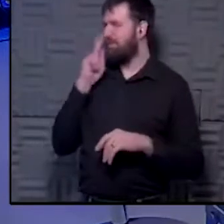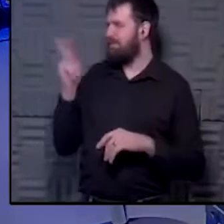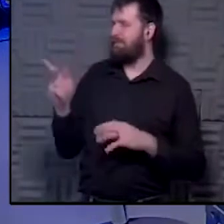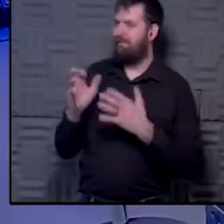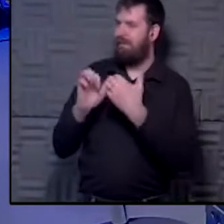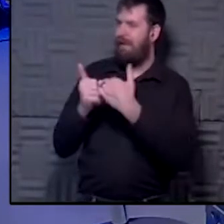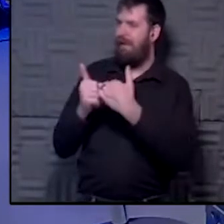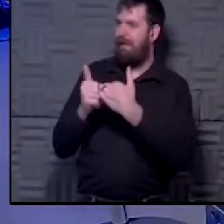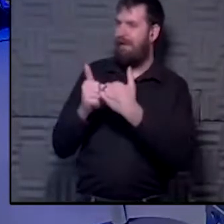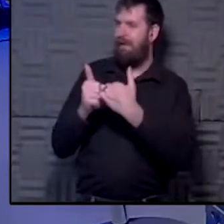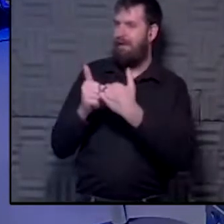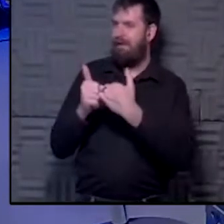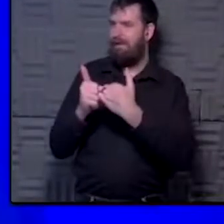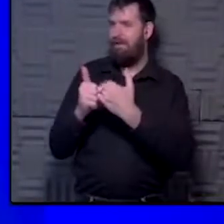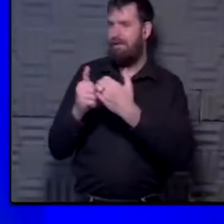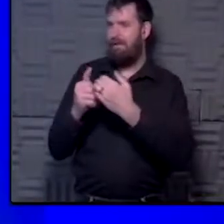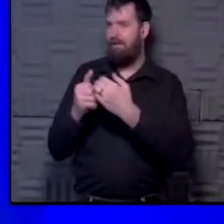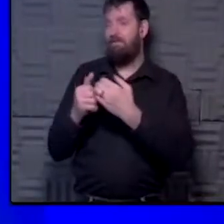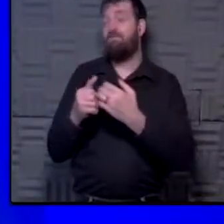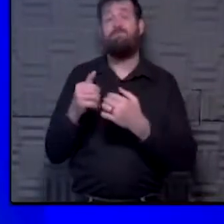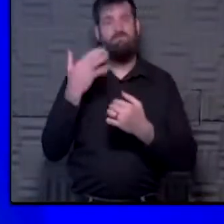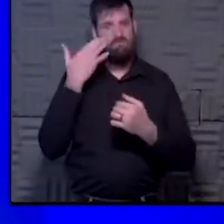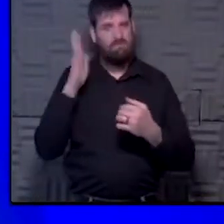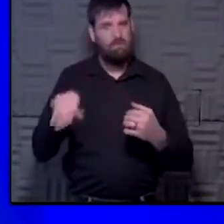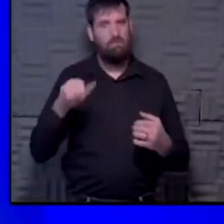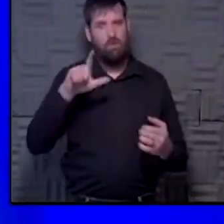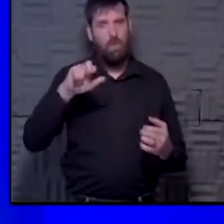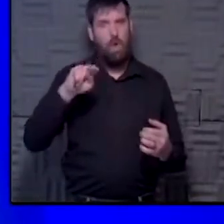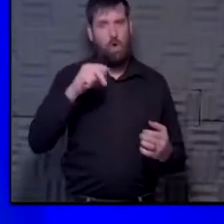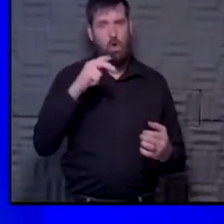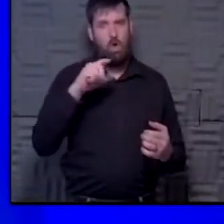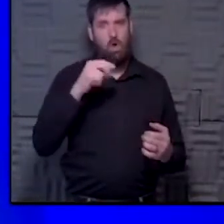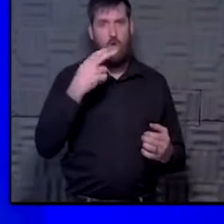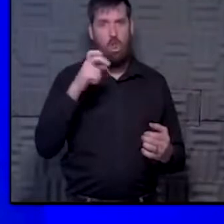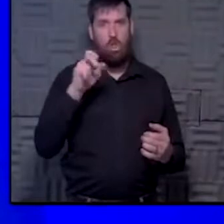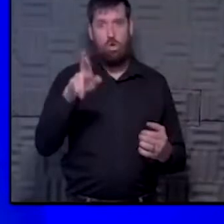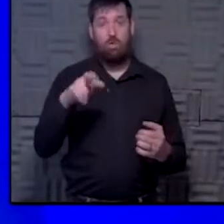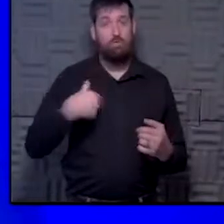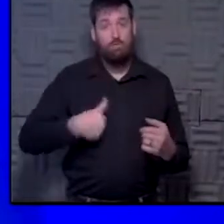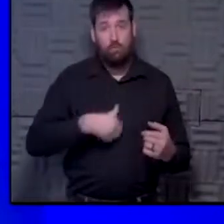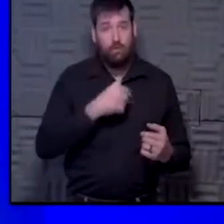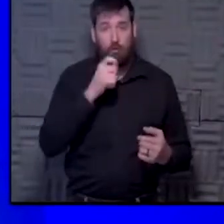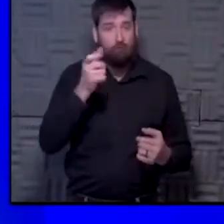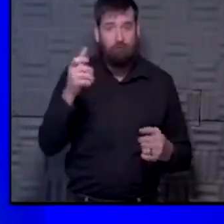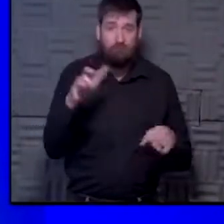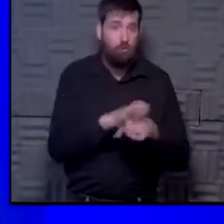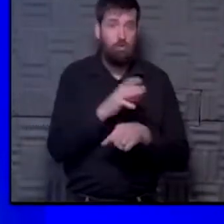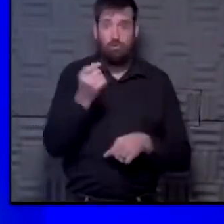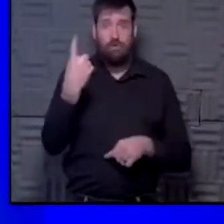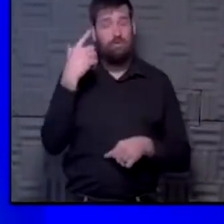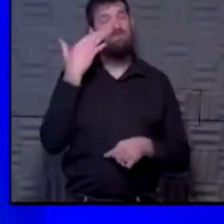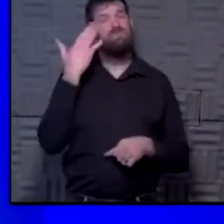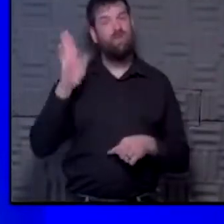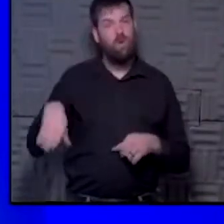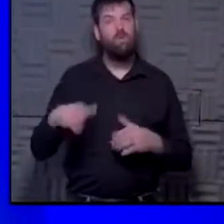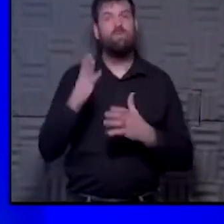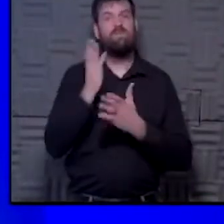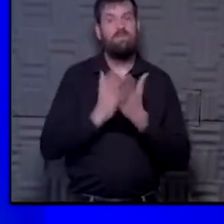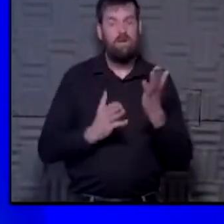mechanism for that. You know, we understand that the long haul mechanisms, we don't fully understand. Obviously, we know in the lung, if you have some of